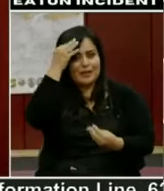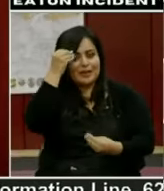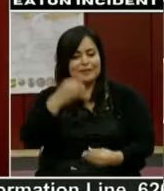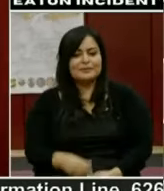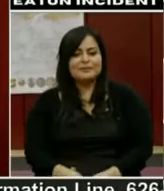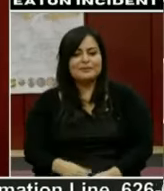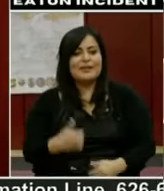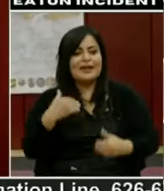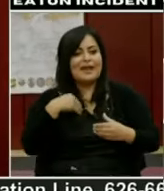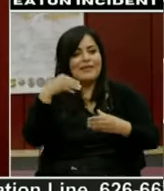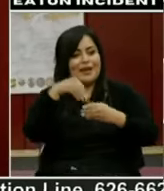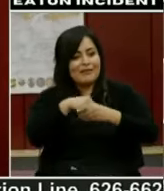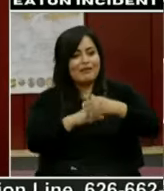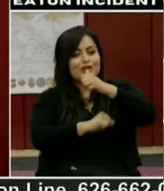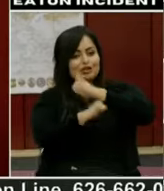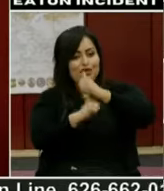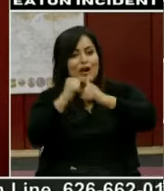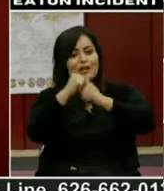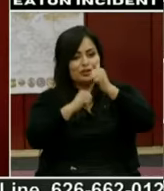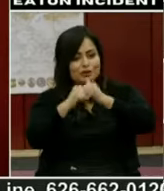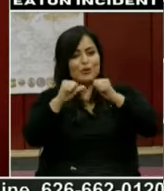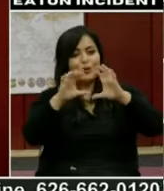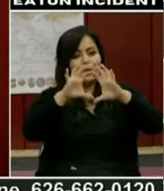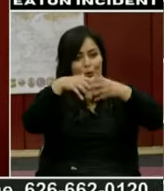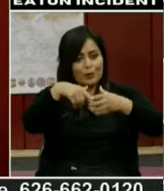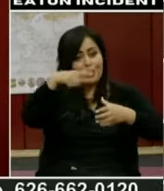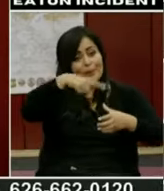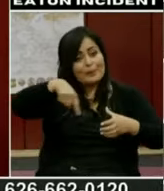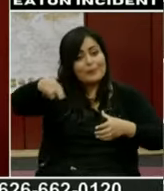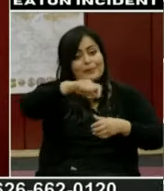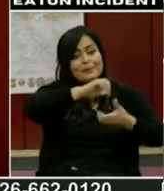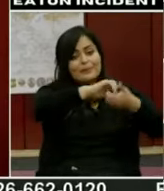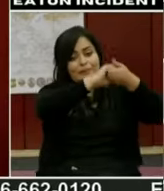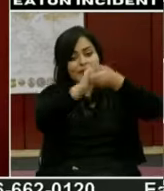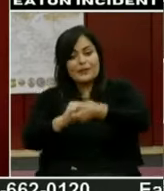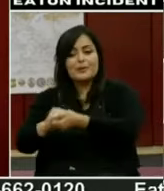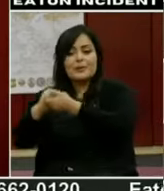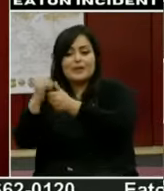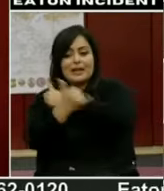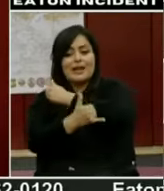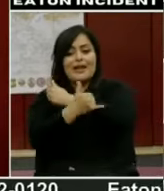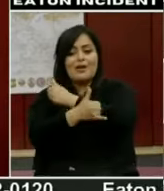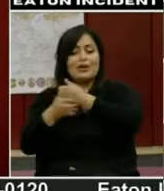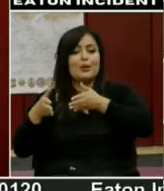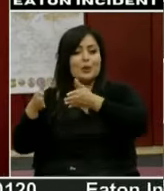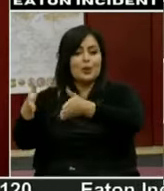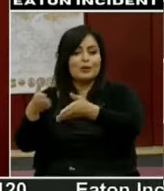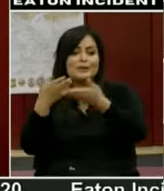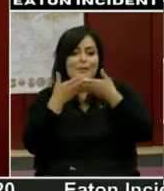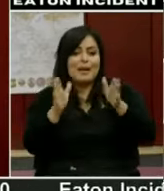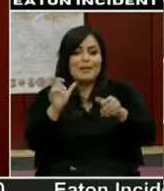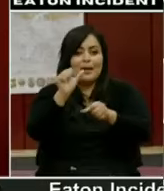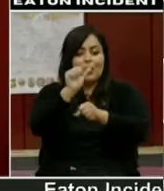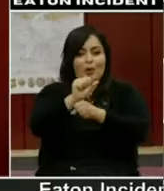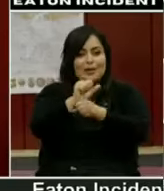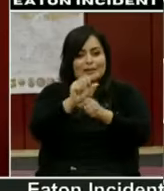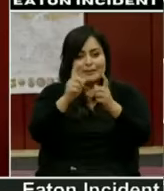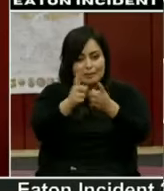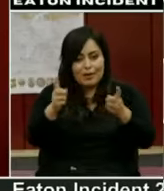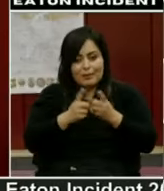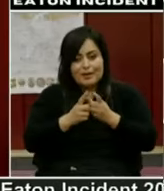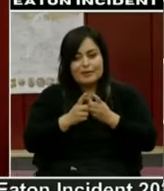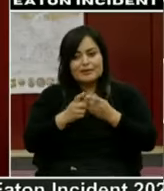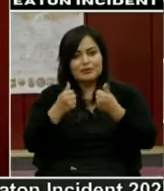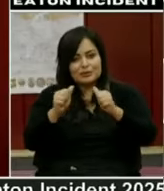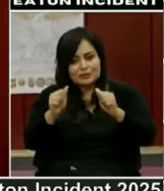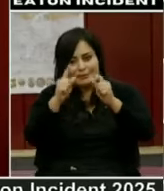an infrastructure group that we're working in collaboration with the County Roads Department, City Public Works Department. We're helping get roads opened up